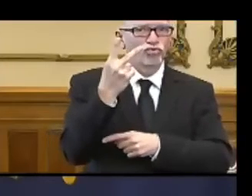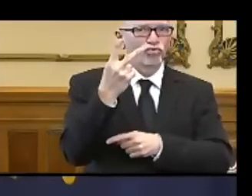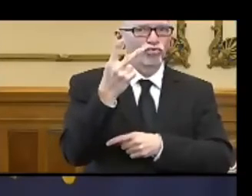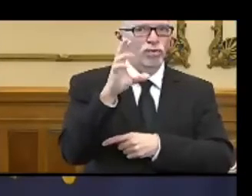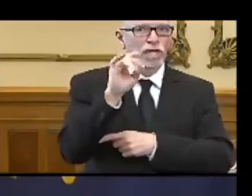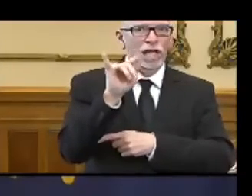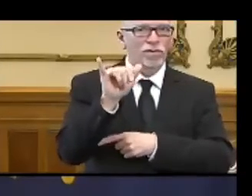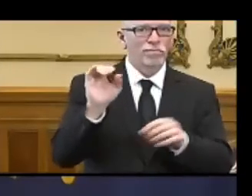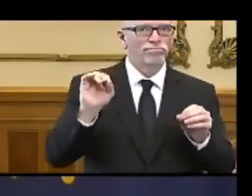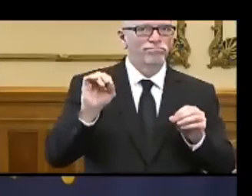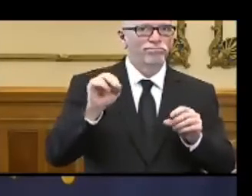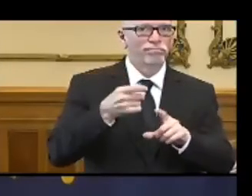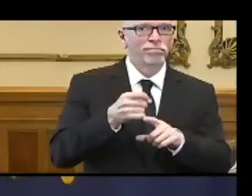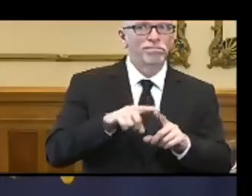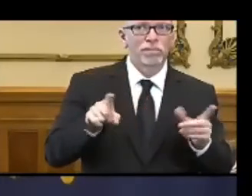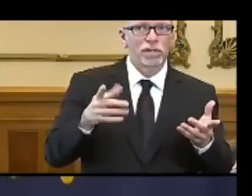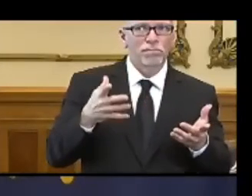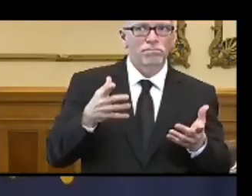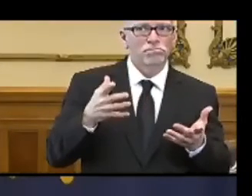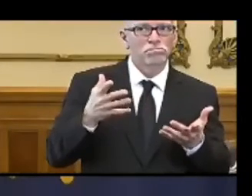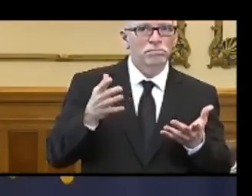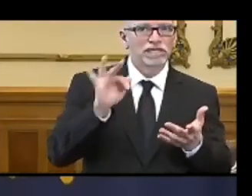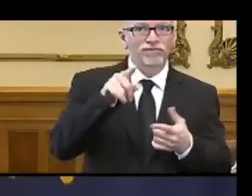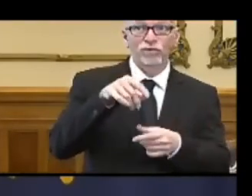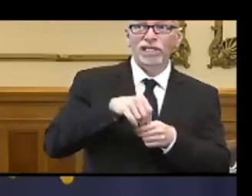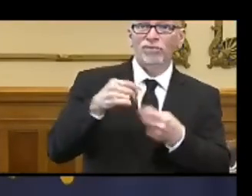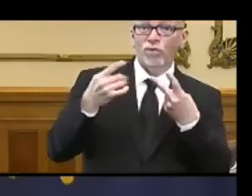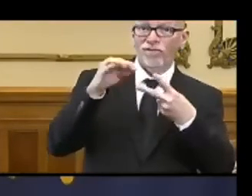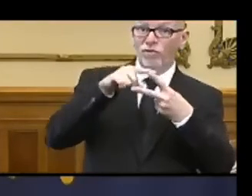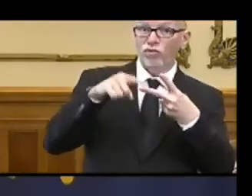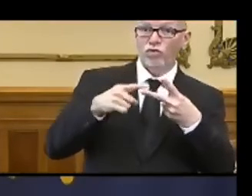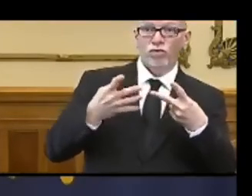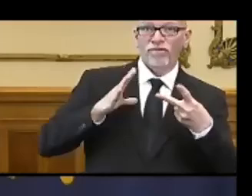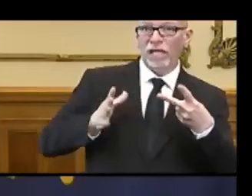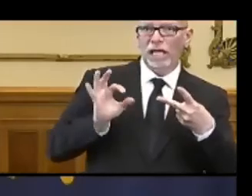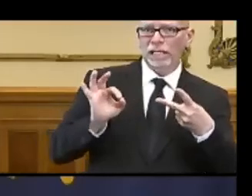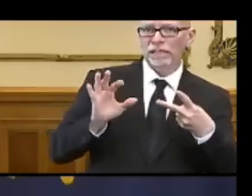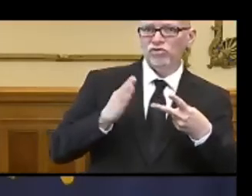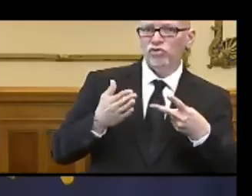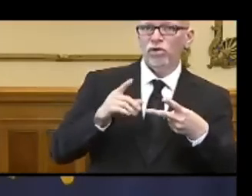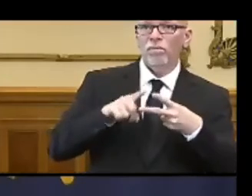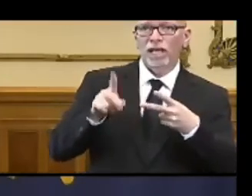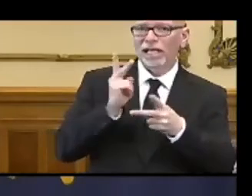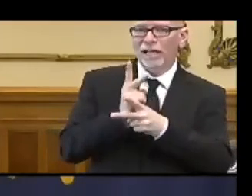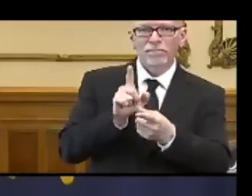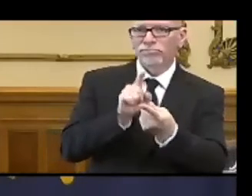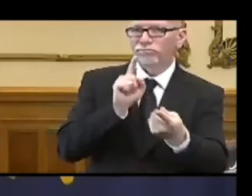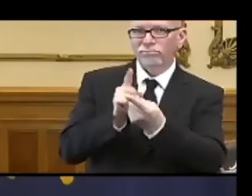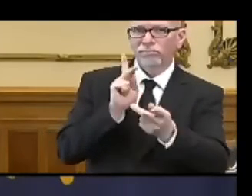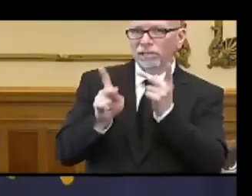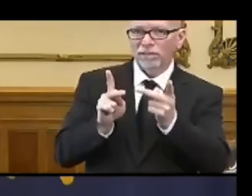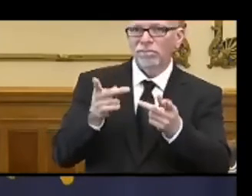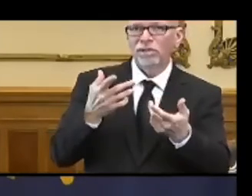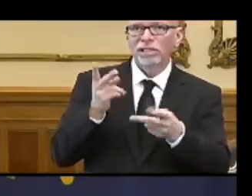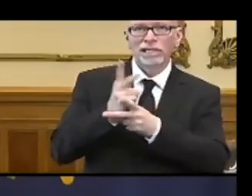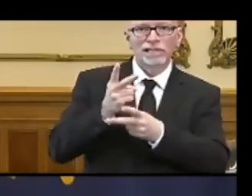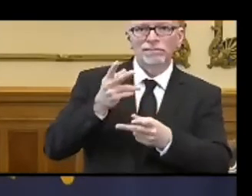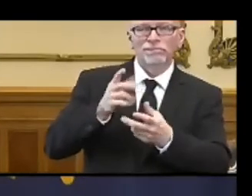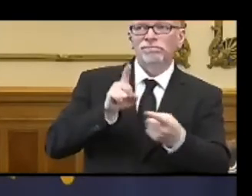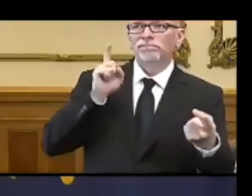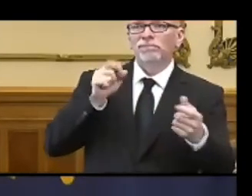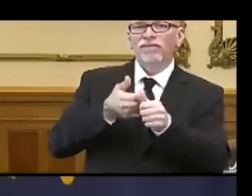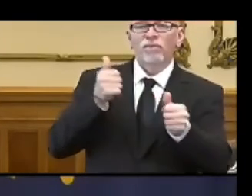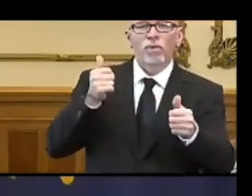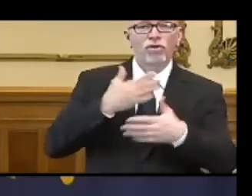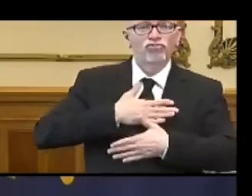remaining. I wouldn't hold my breath if you were in those 2. You're doing great by physically distancing yourselves, so enjoy it while it